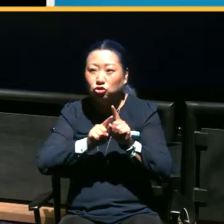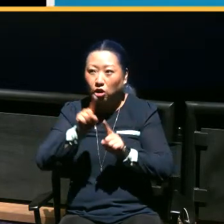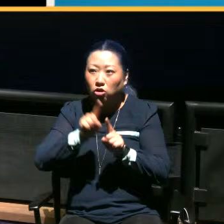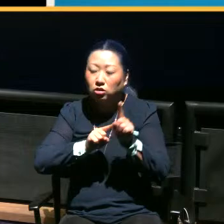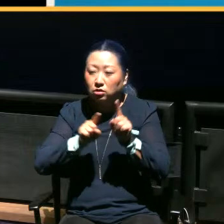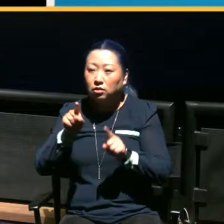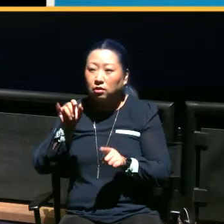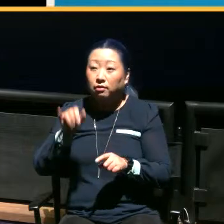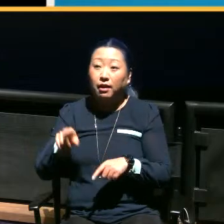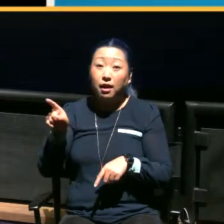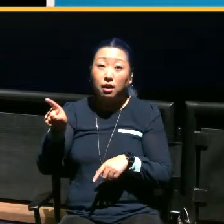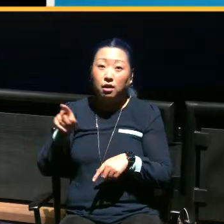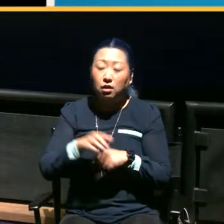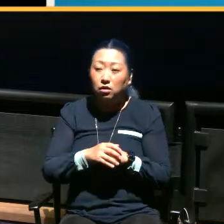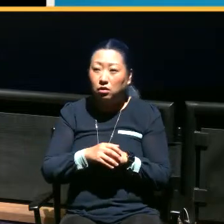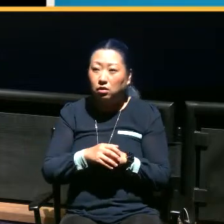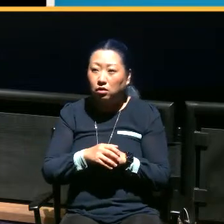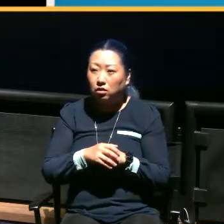is